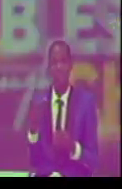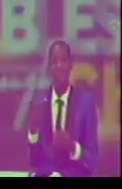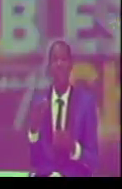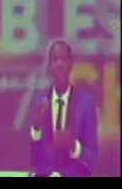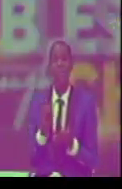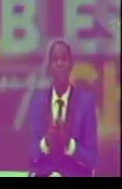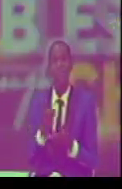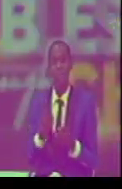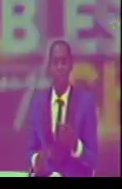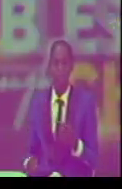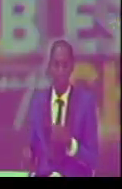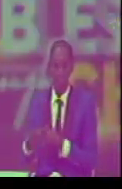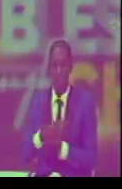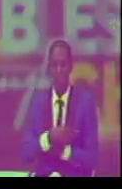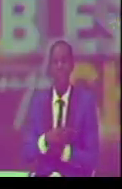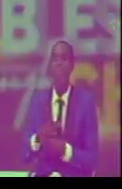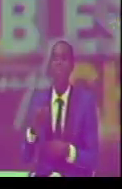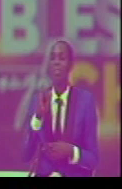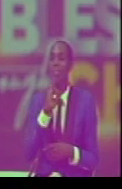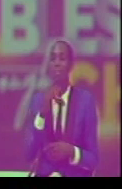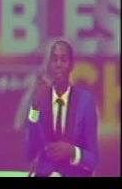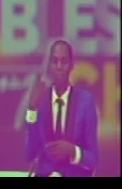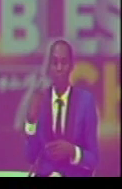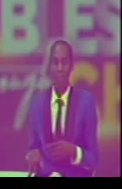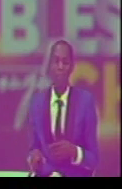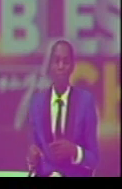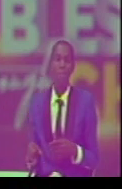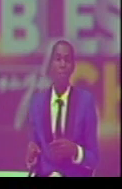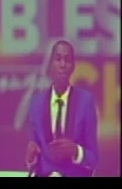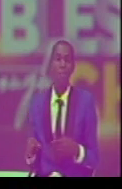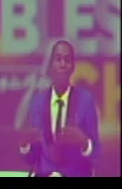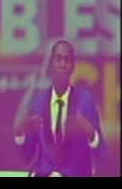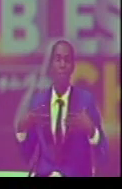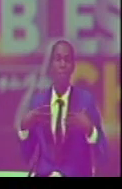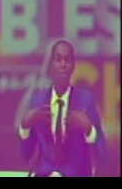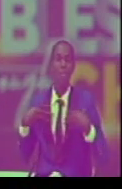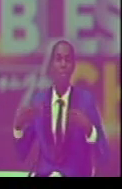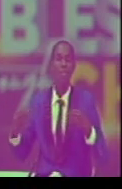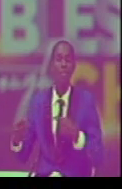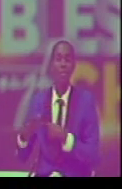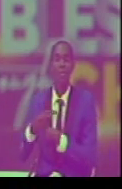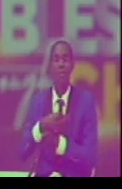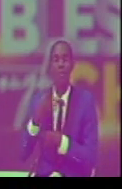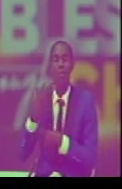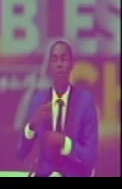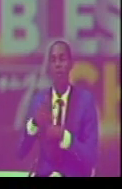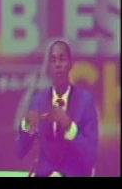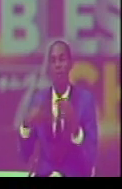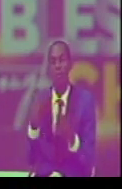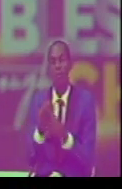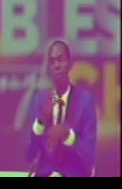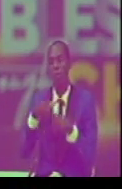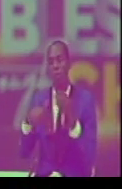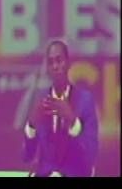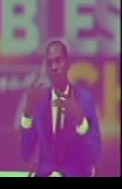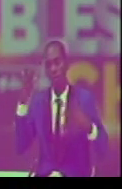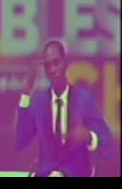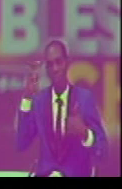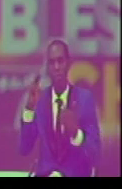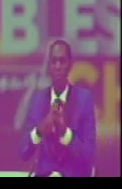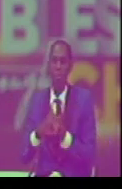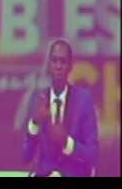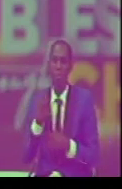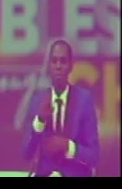You can bear witness with me that today is the barrier of all sicknesses. You will never see